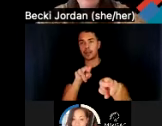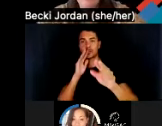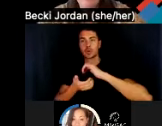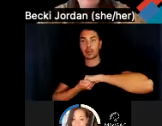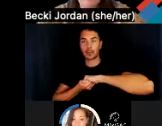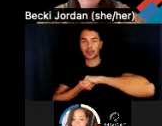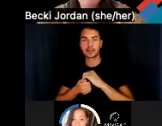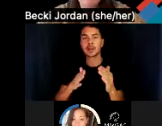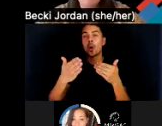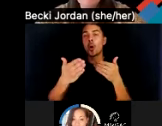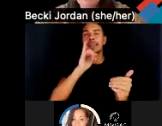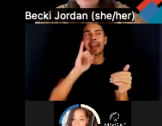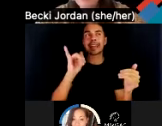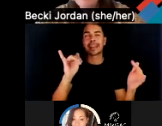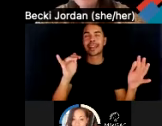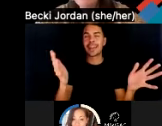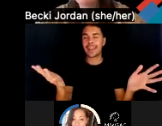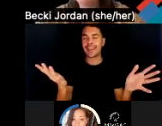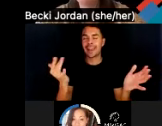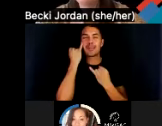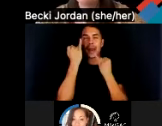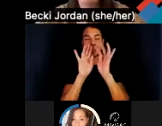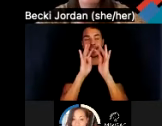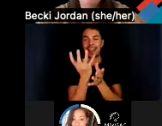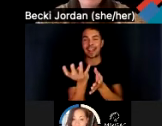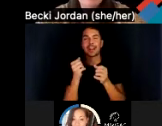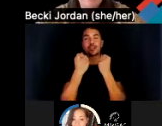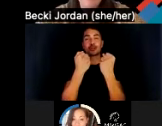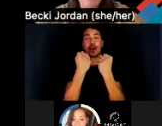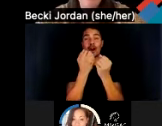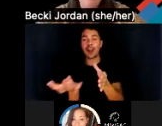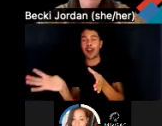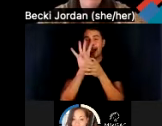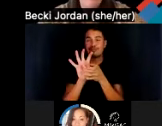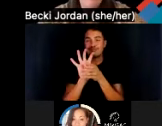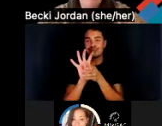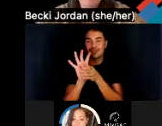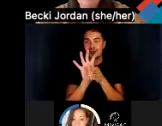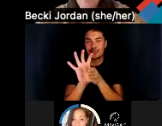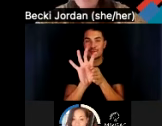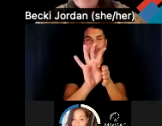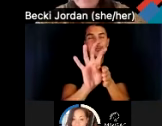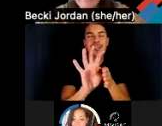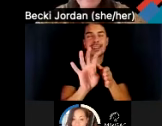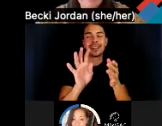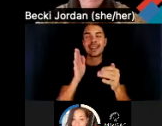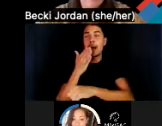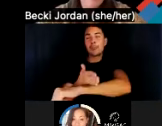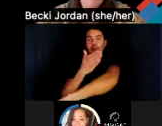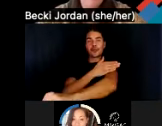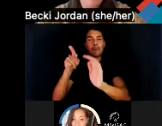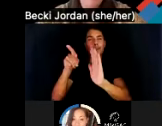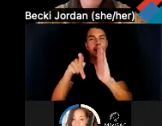you will, a place to build relationships, to be learning together, improving